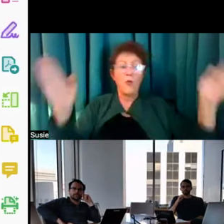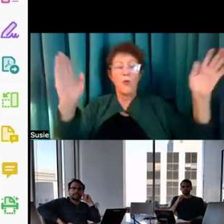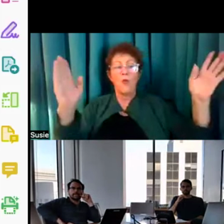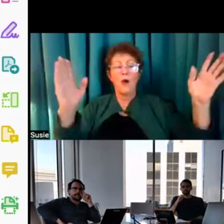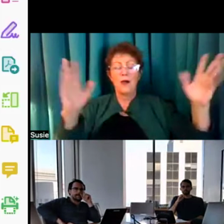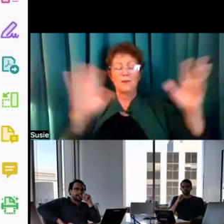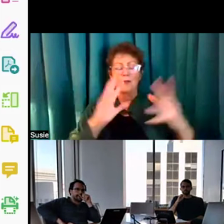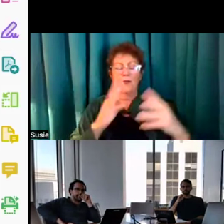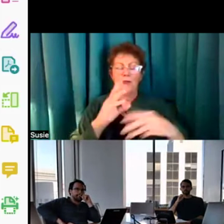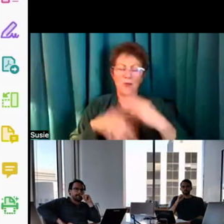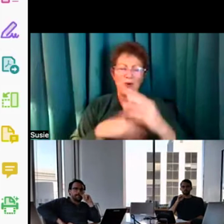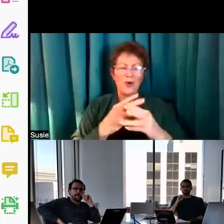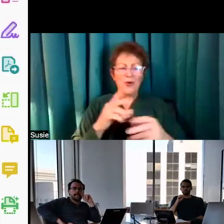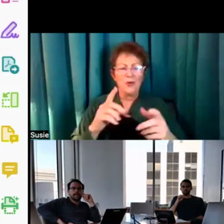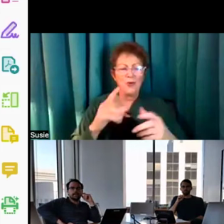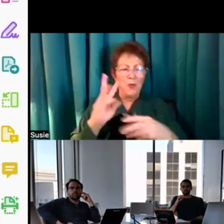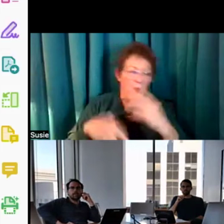Federation,